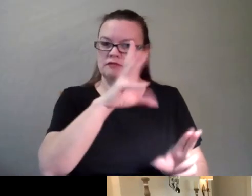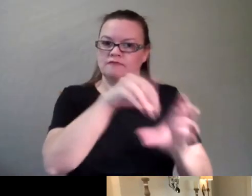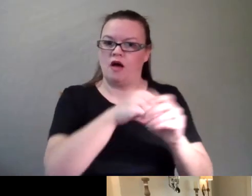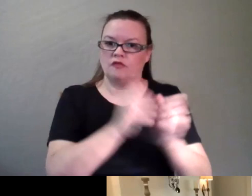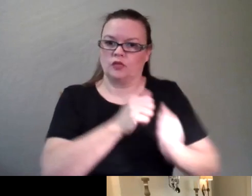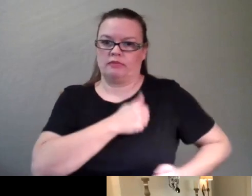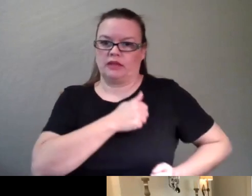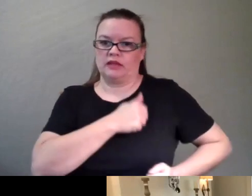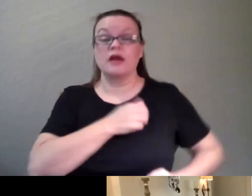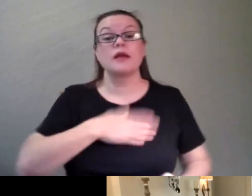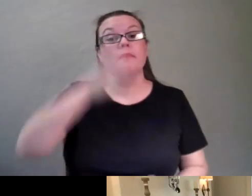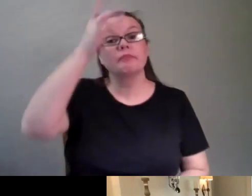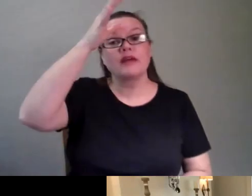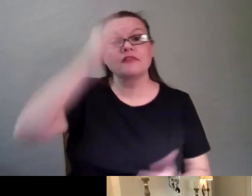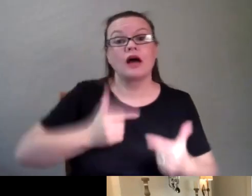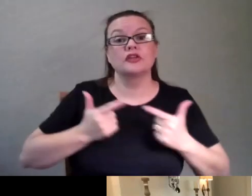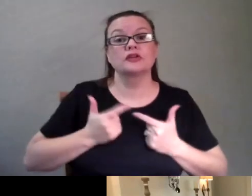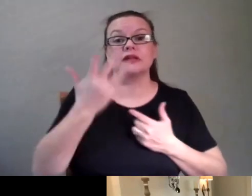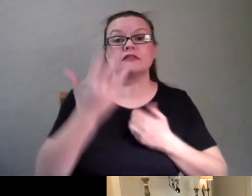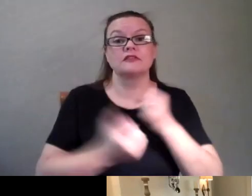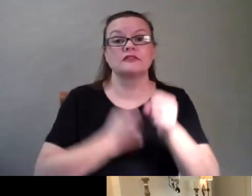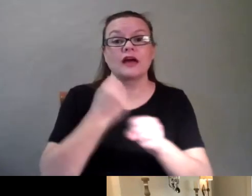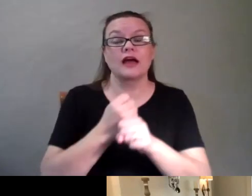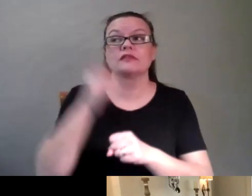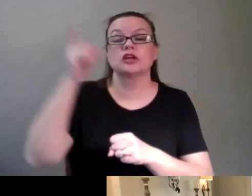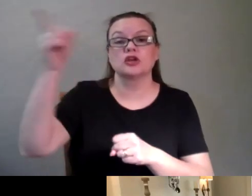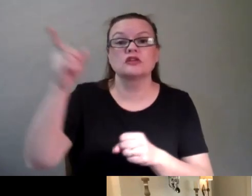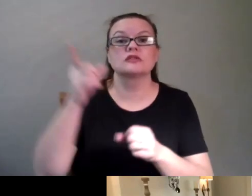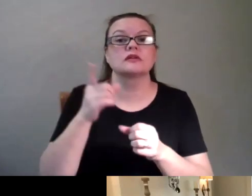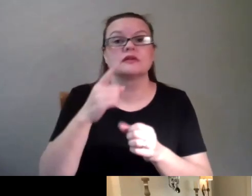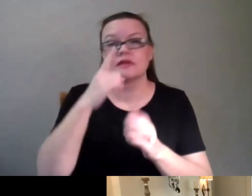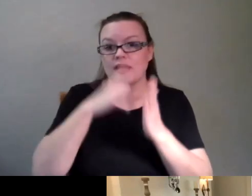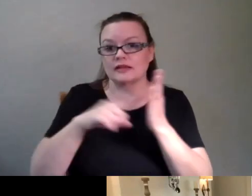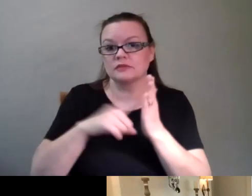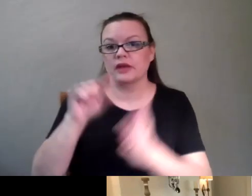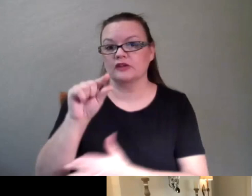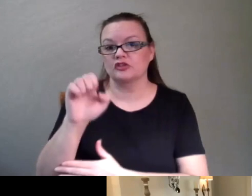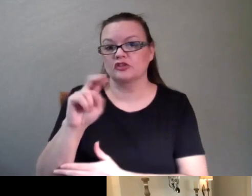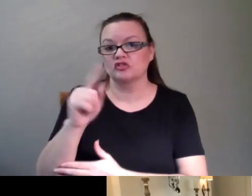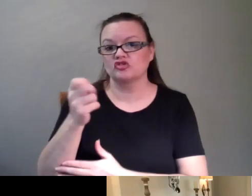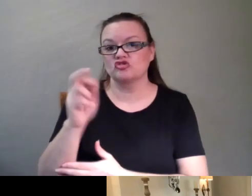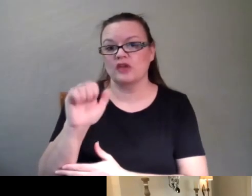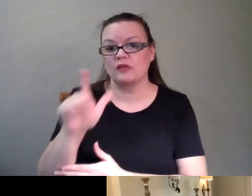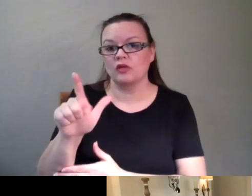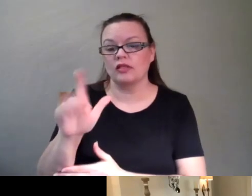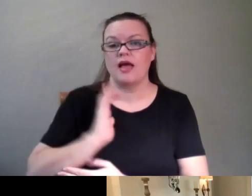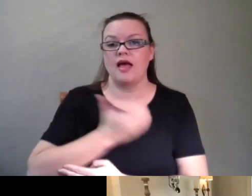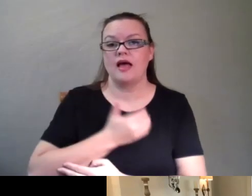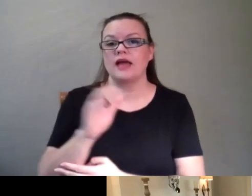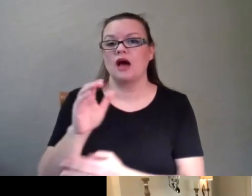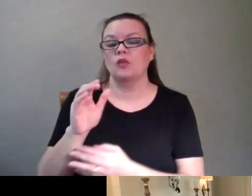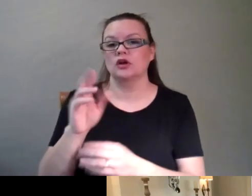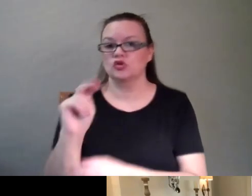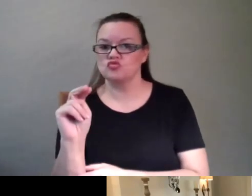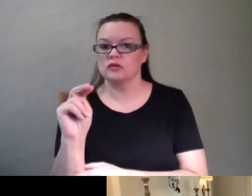in Europe with the Inspector General inspecting our nuclear missiles in Europe. And to have a president make a